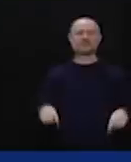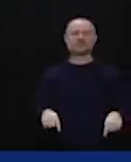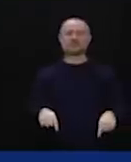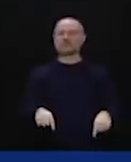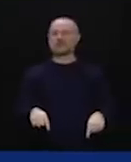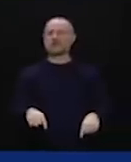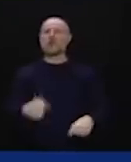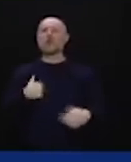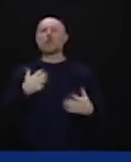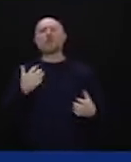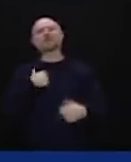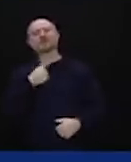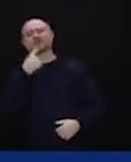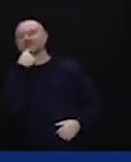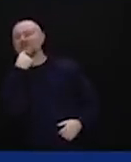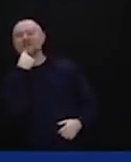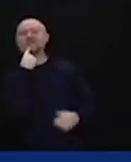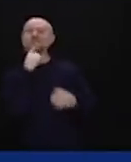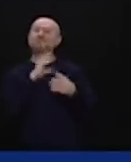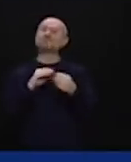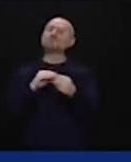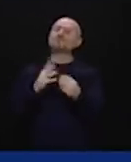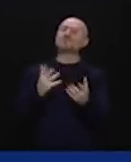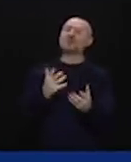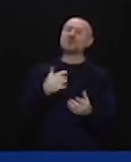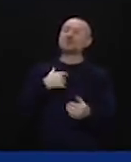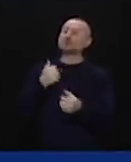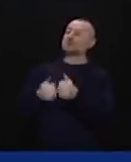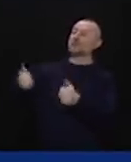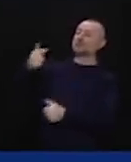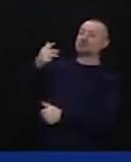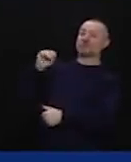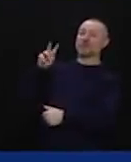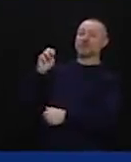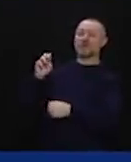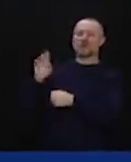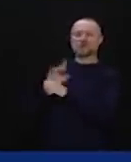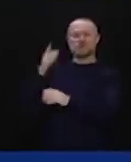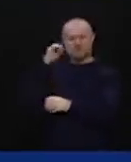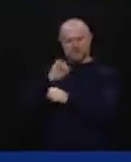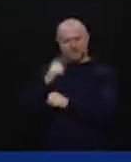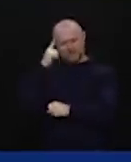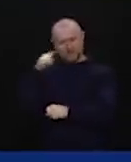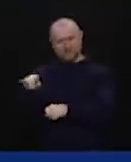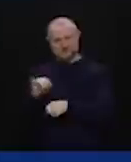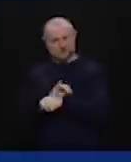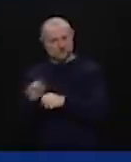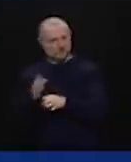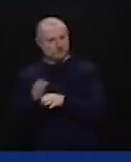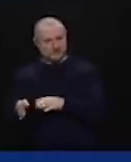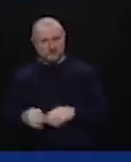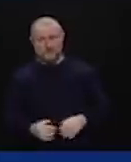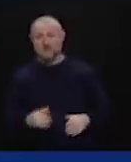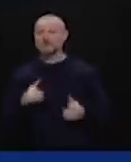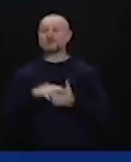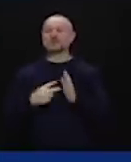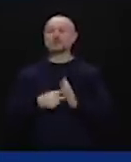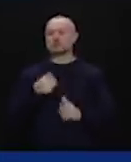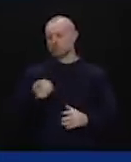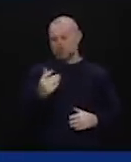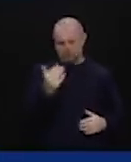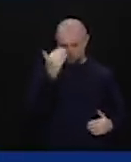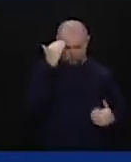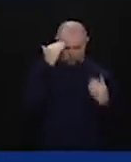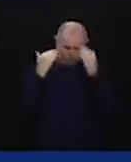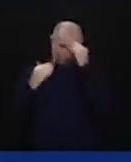this. Secretary Graves has been a great champion for the industry. So we're not dealing with somebody who doesn't have great